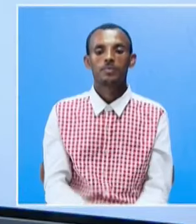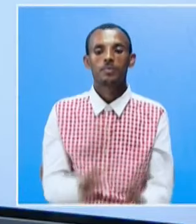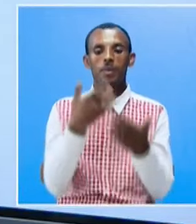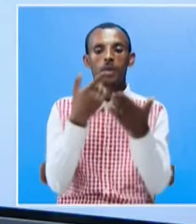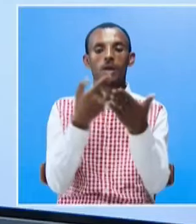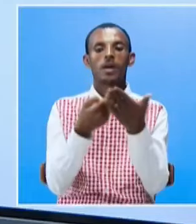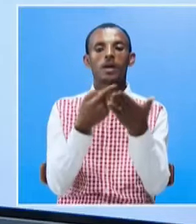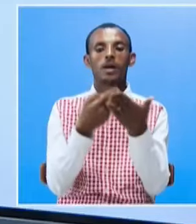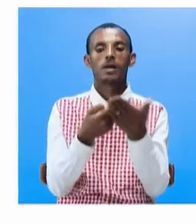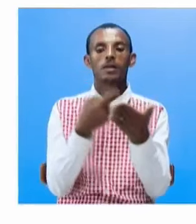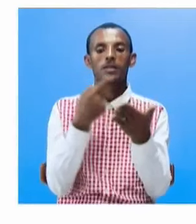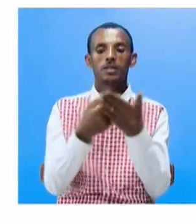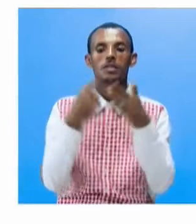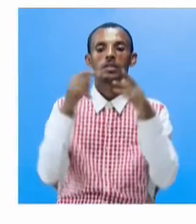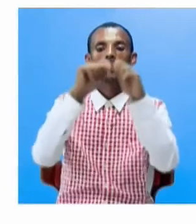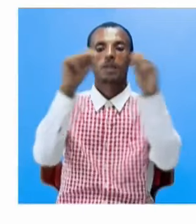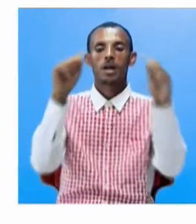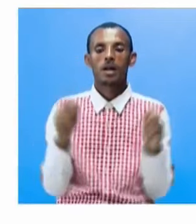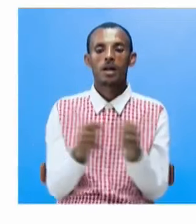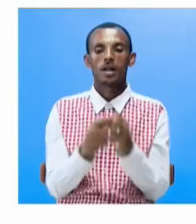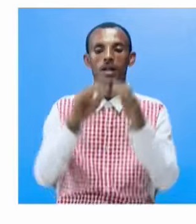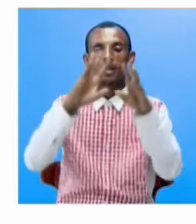Here, this triangle is given.